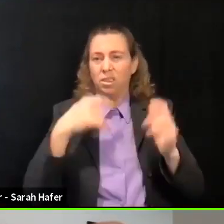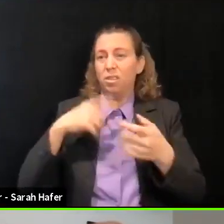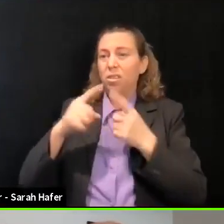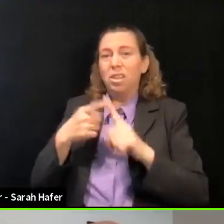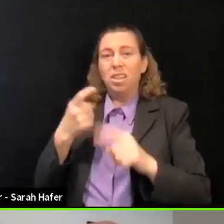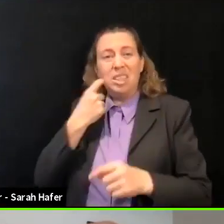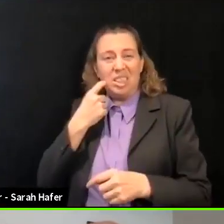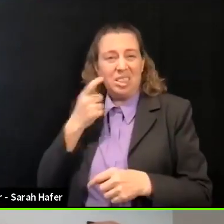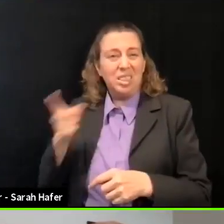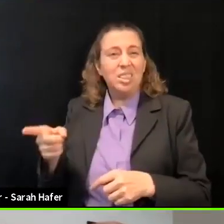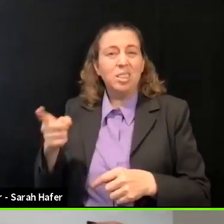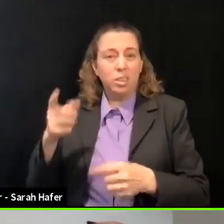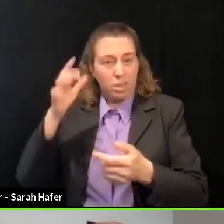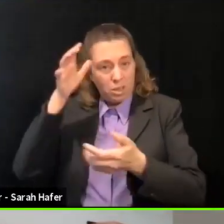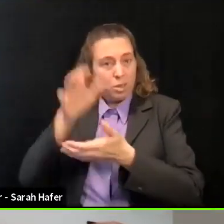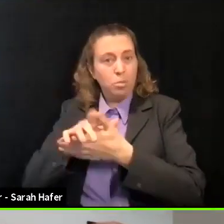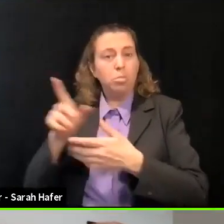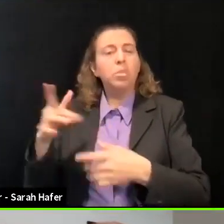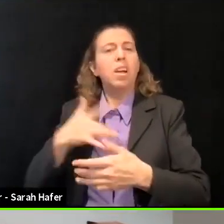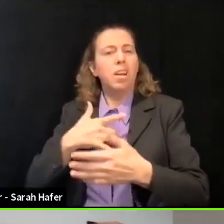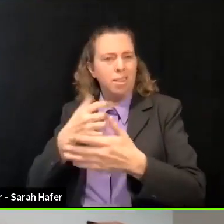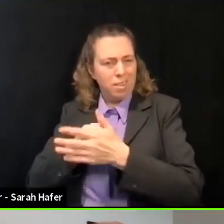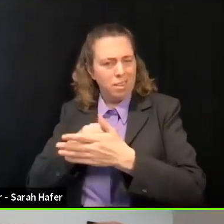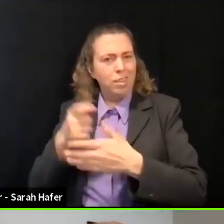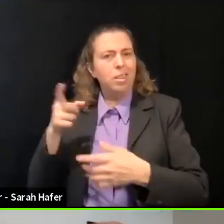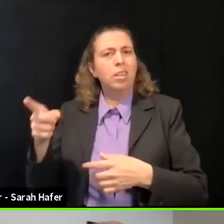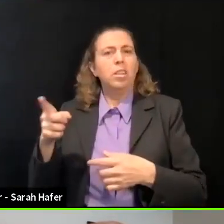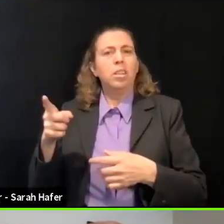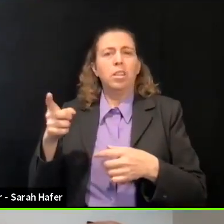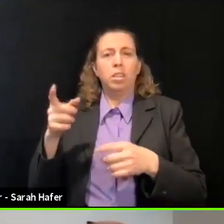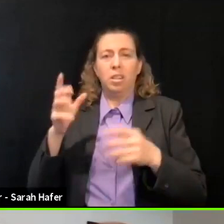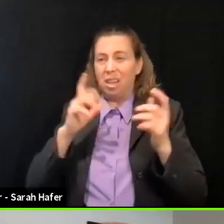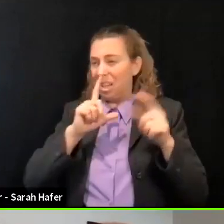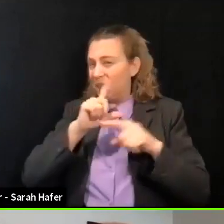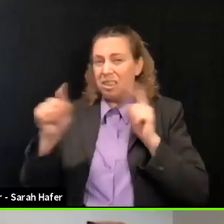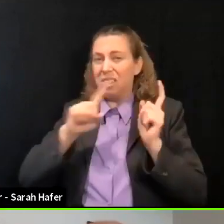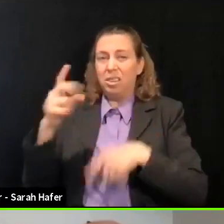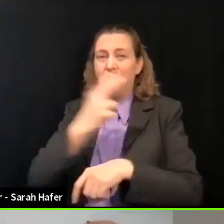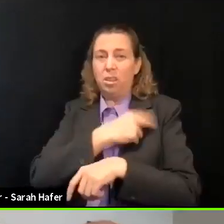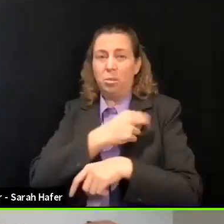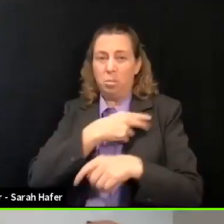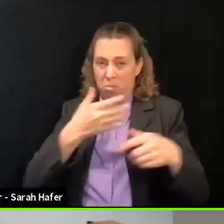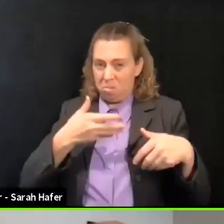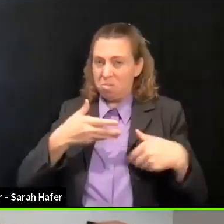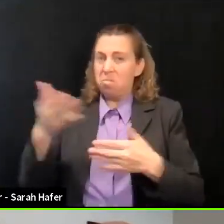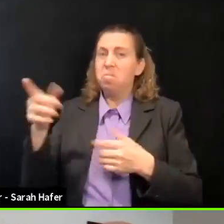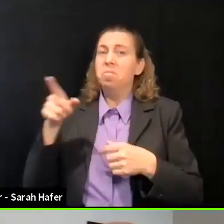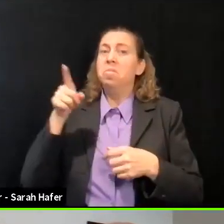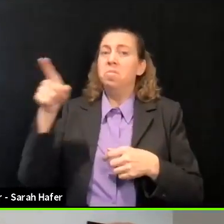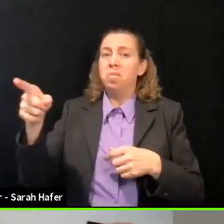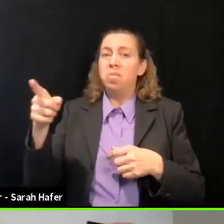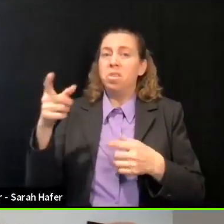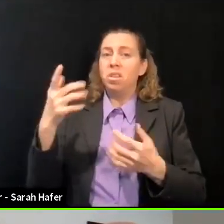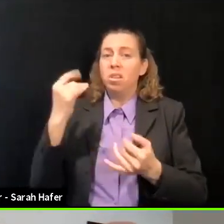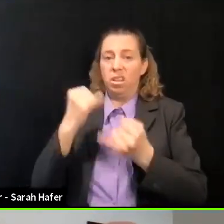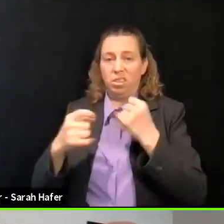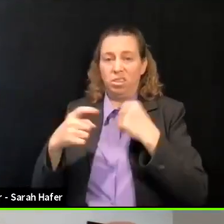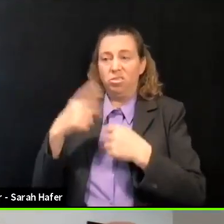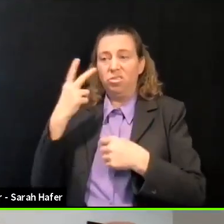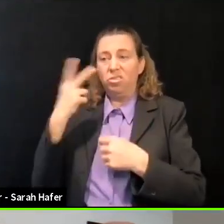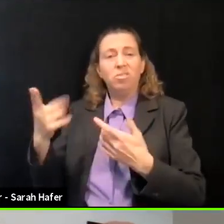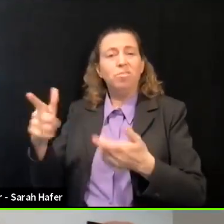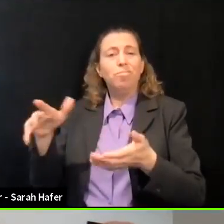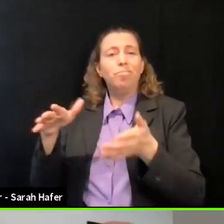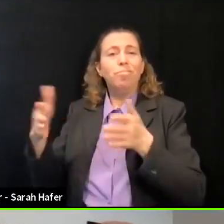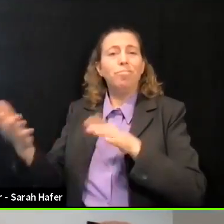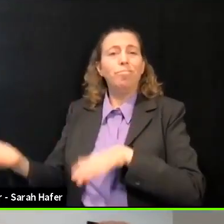to the hospital. That was the last time she saw him. Because as he lay in cardiac intensive care, and now and then a harried nurse would